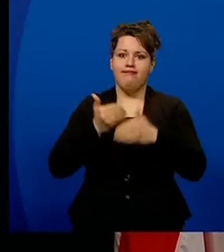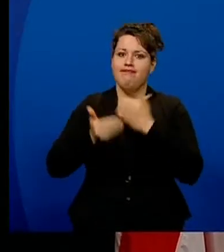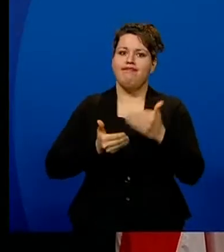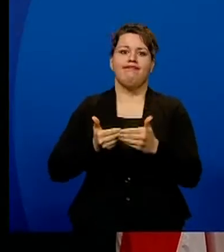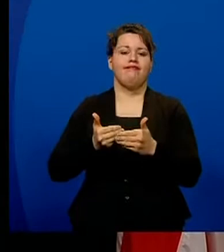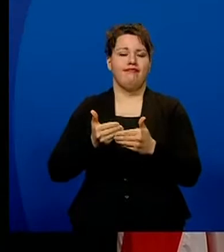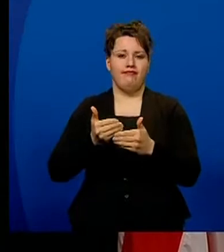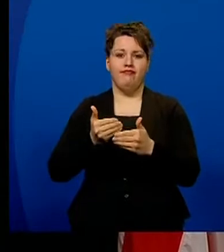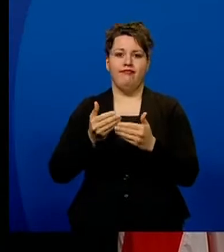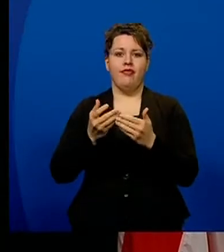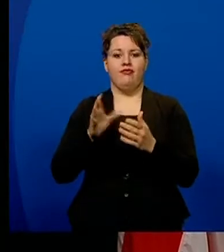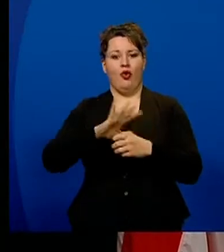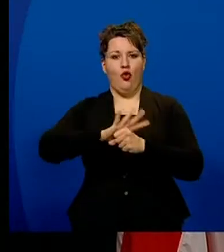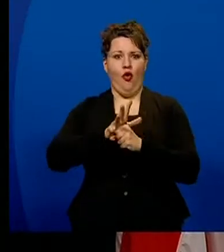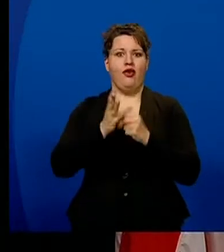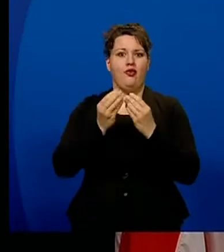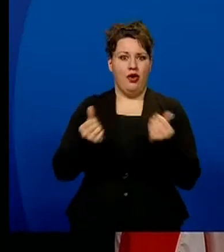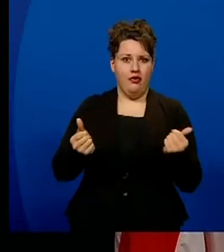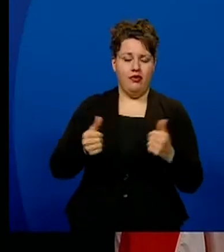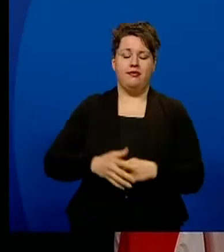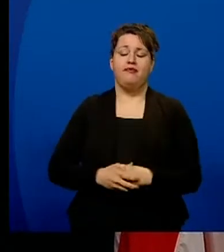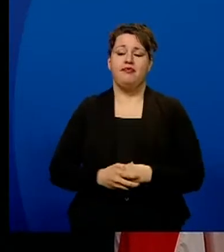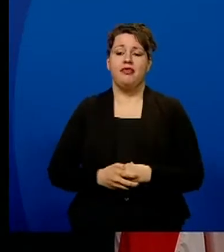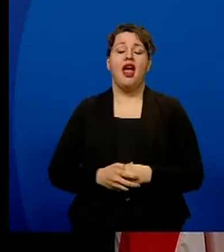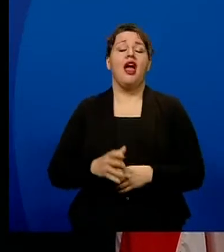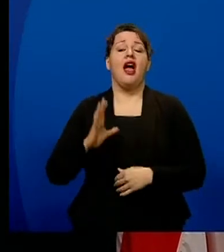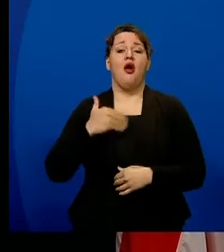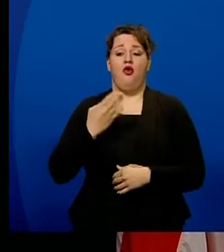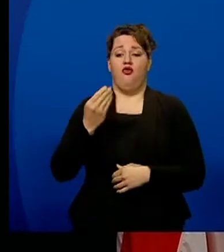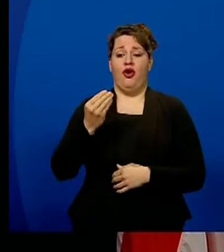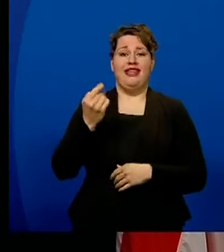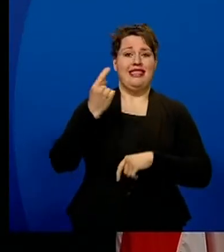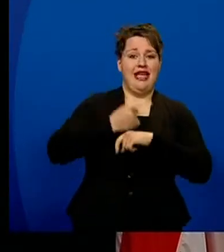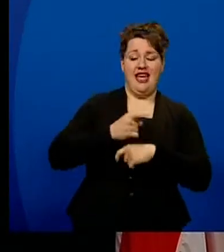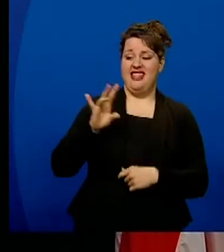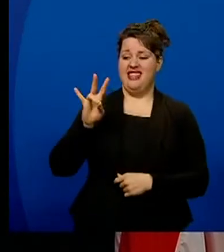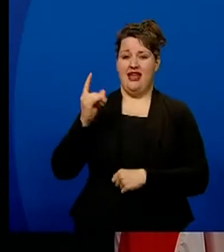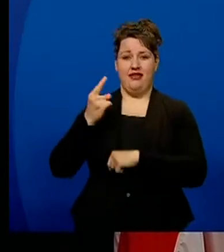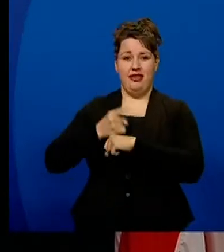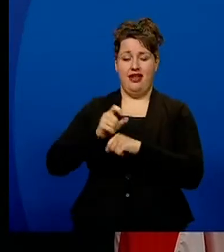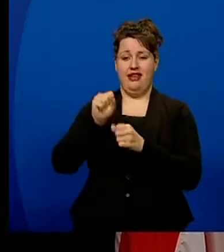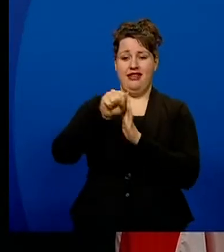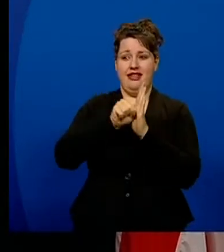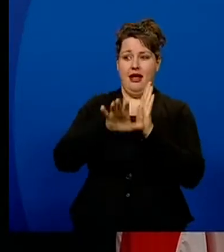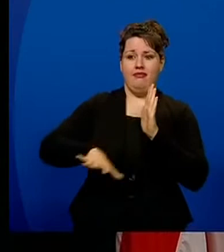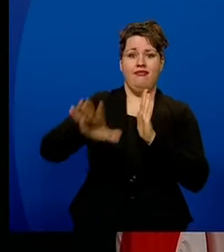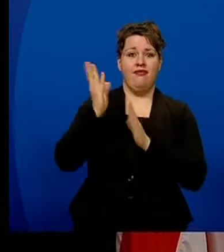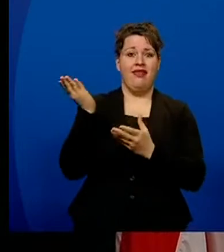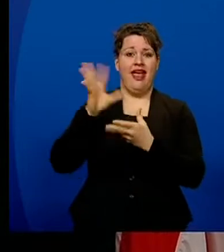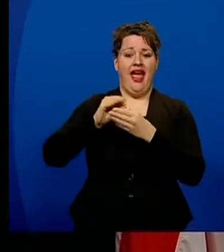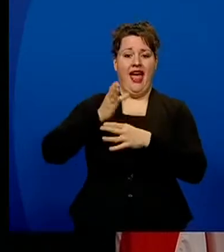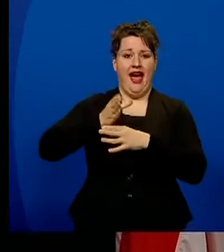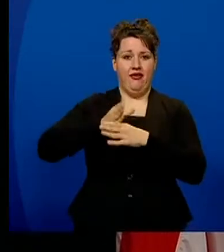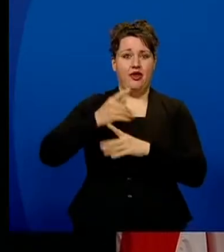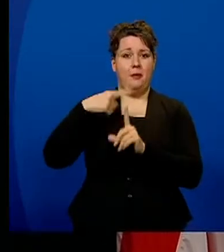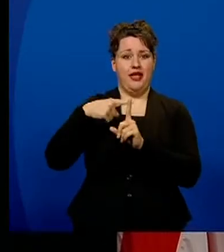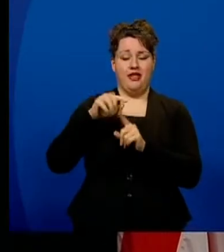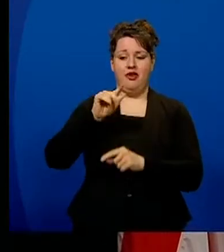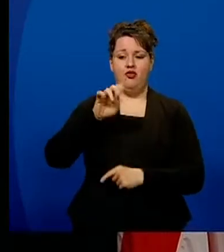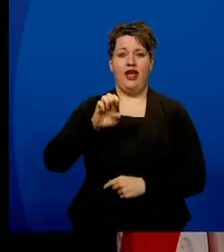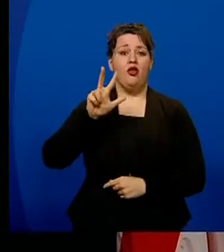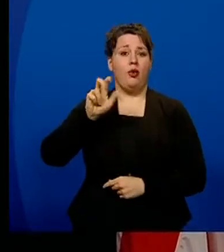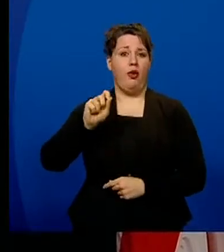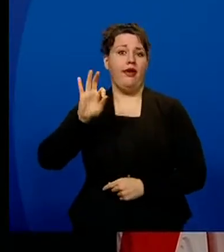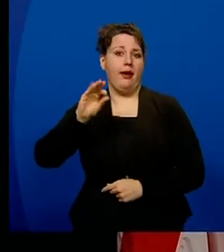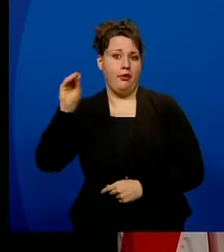our recovery from COVID-19. Our 14-day and 7-day statewide average positivity rate is 3.9%.